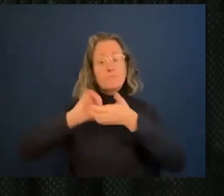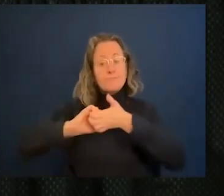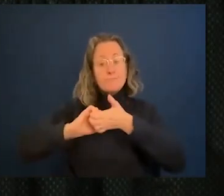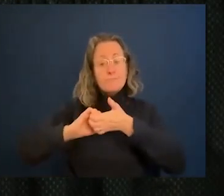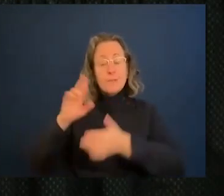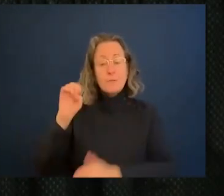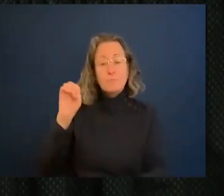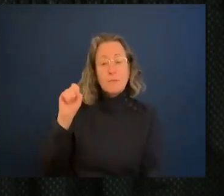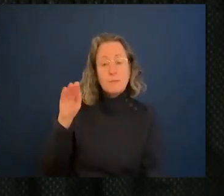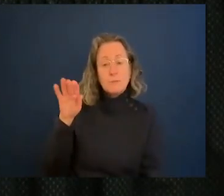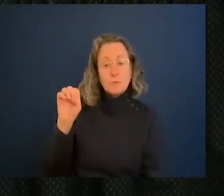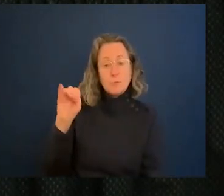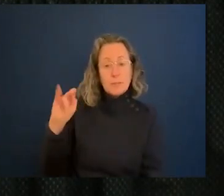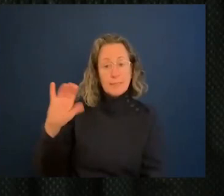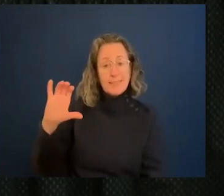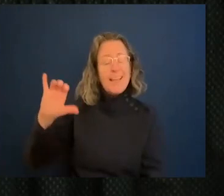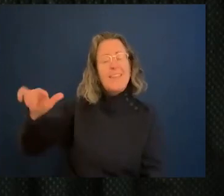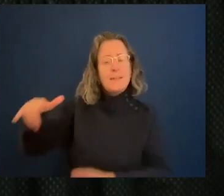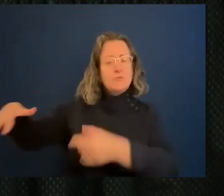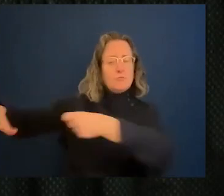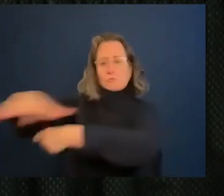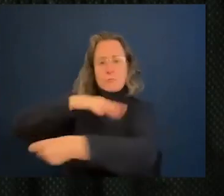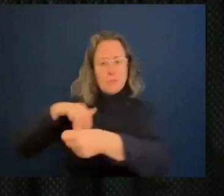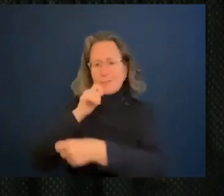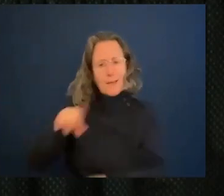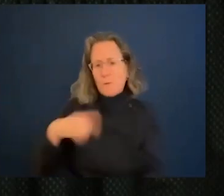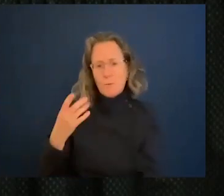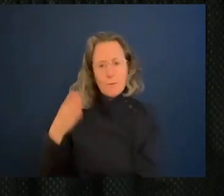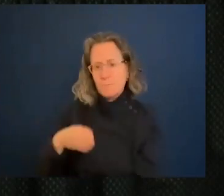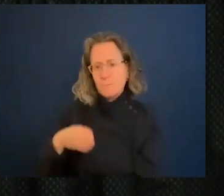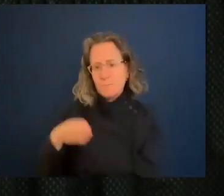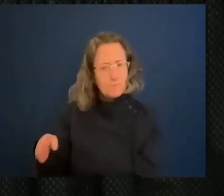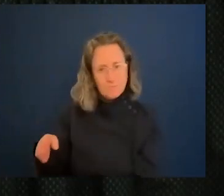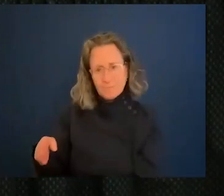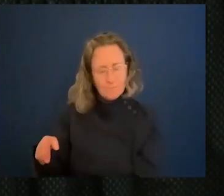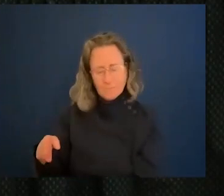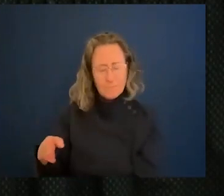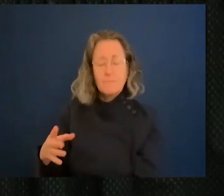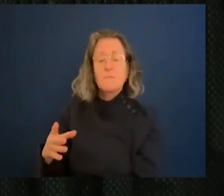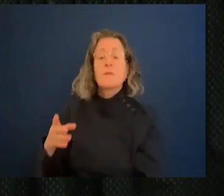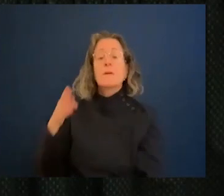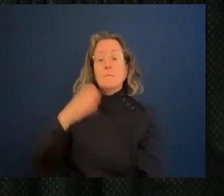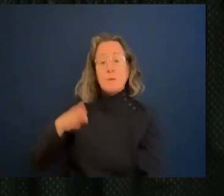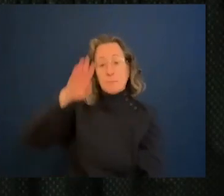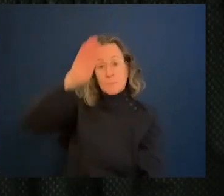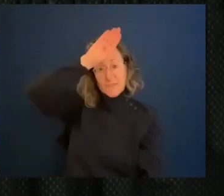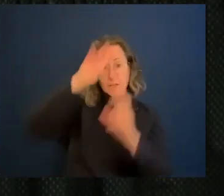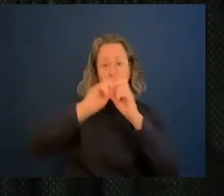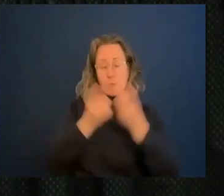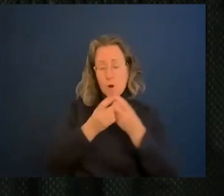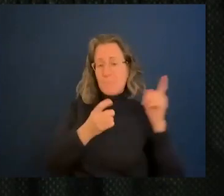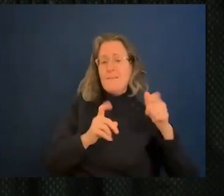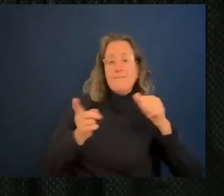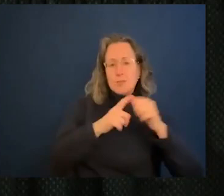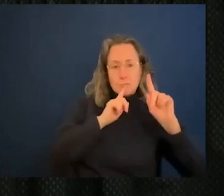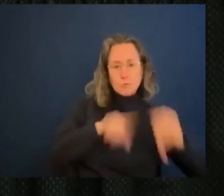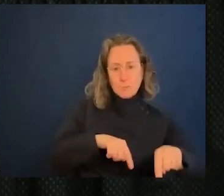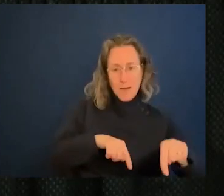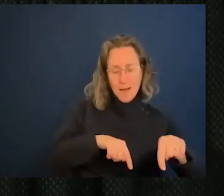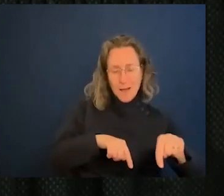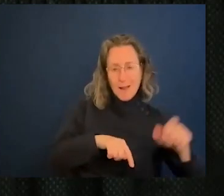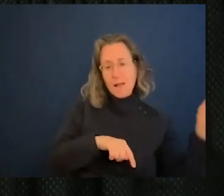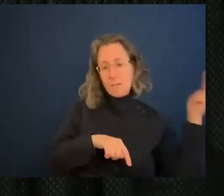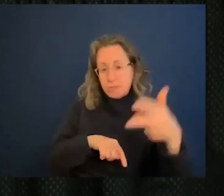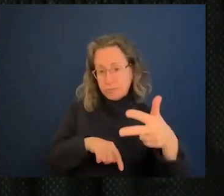a regional service and the the Brattleboro fire department was providing First Response EMS so under